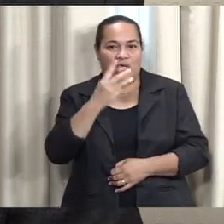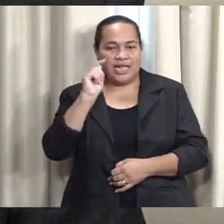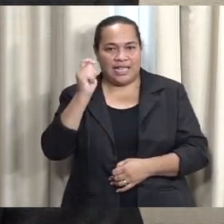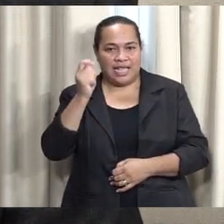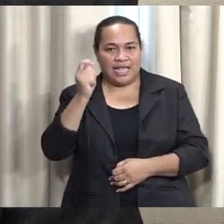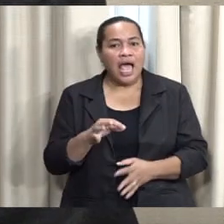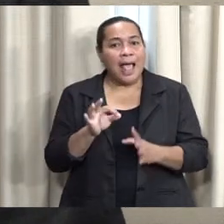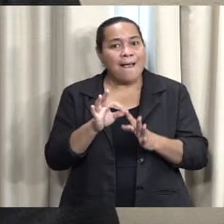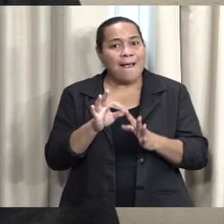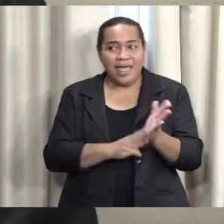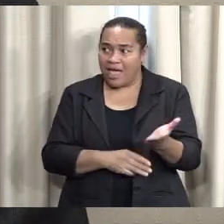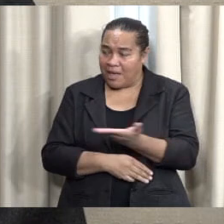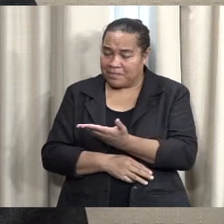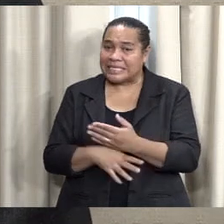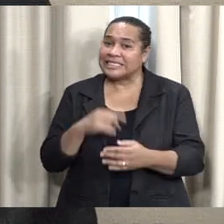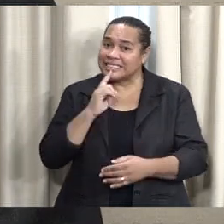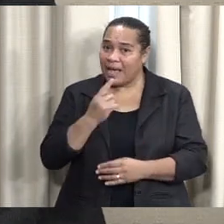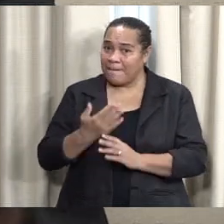has said before,